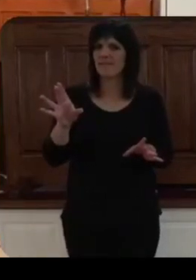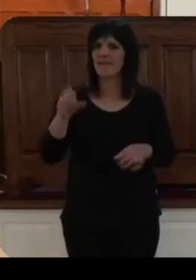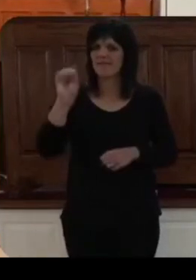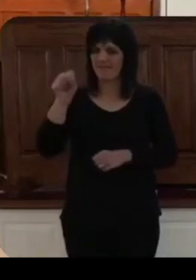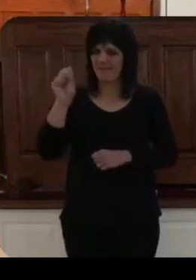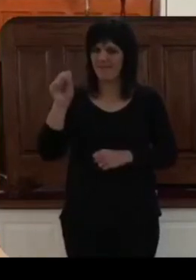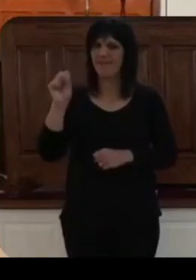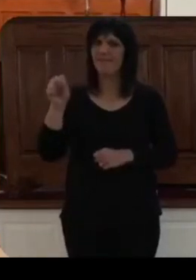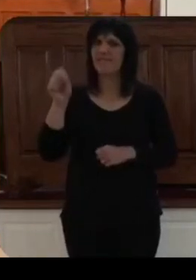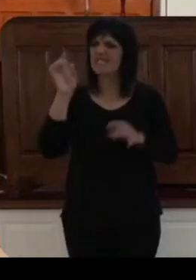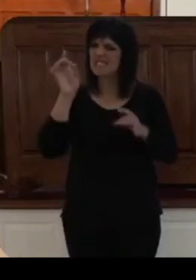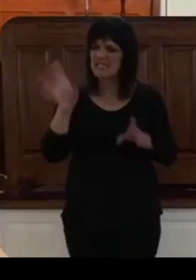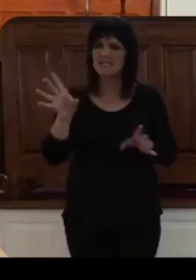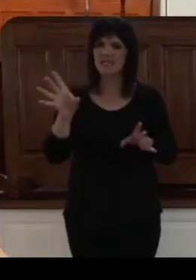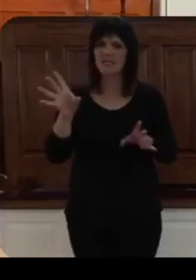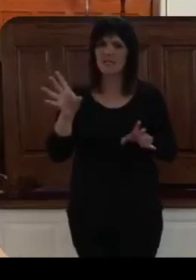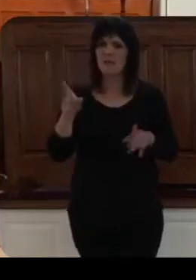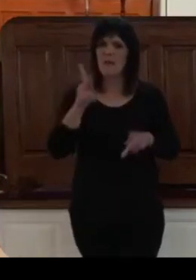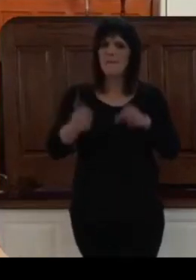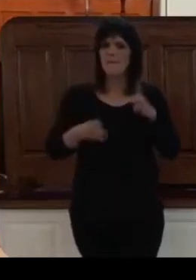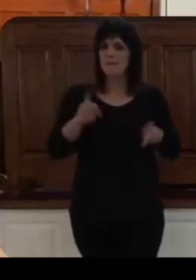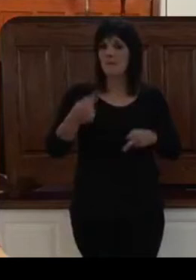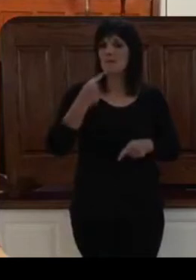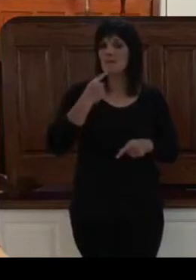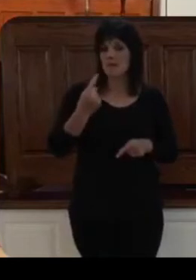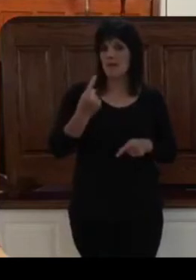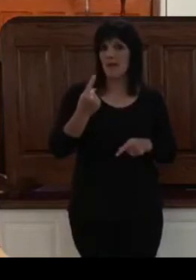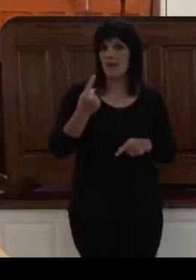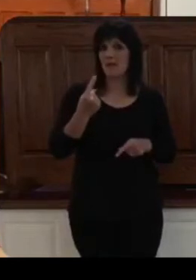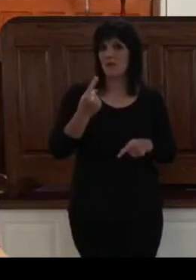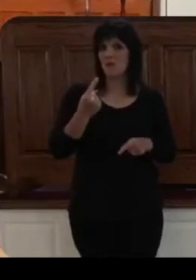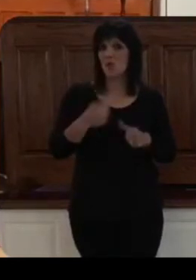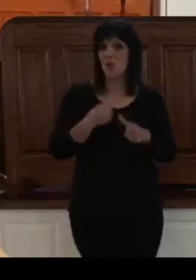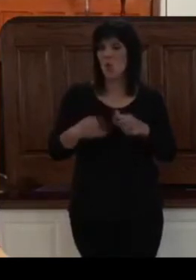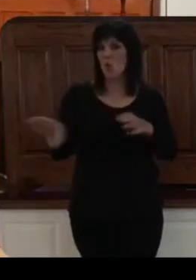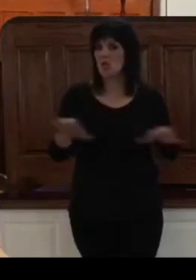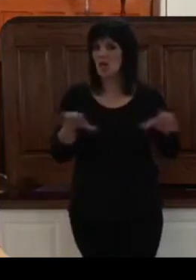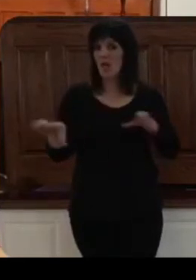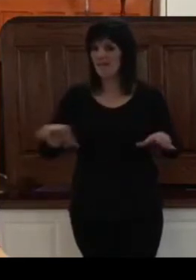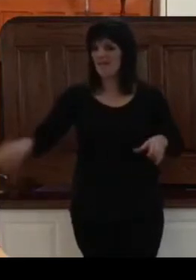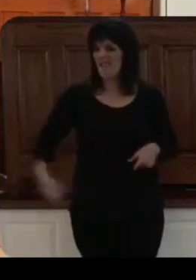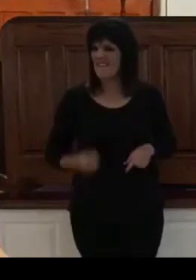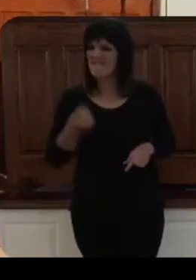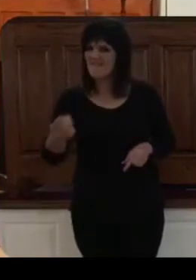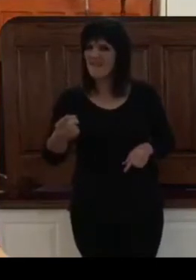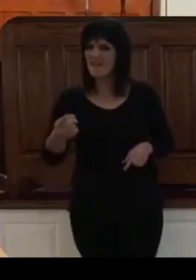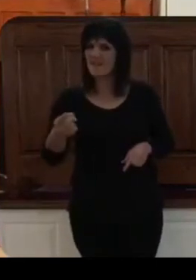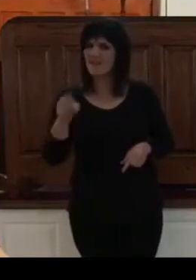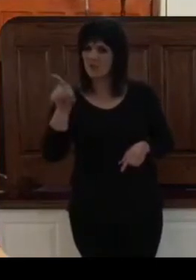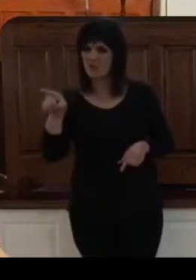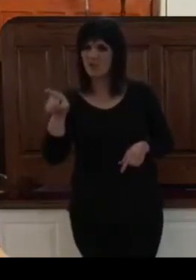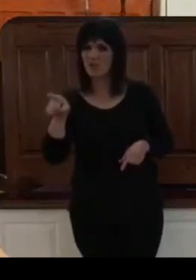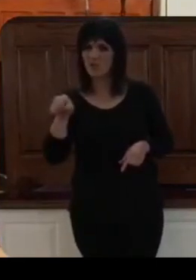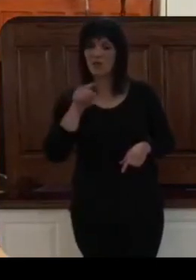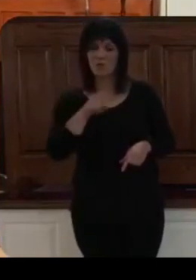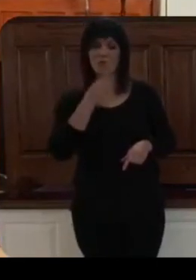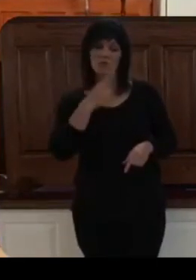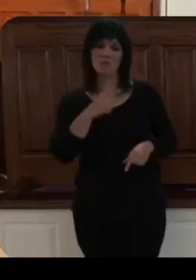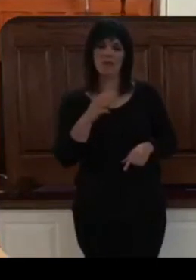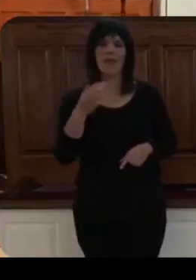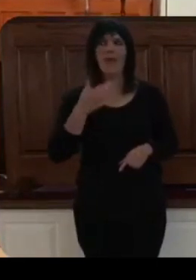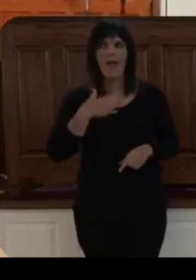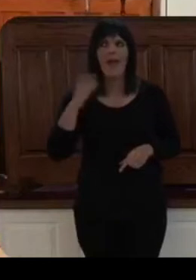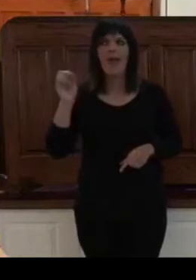Absolutely. Somebody says something or does something in our church and it offends us, and we smile and we say we're okay and we're not really